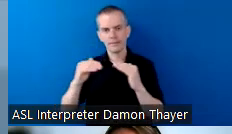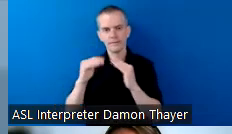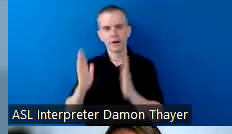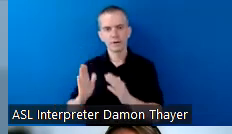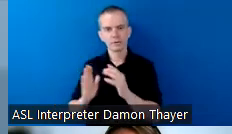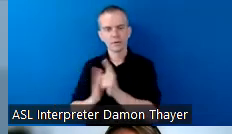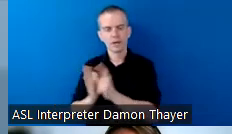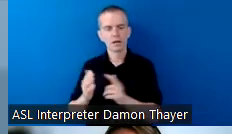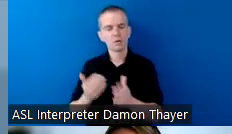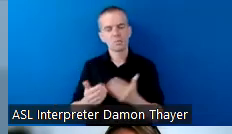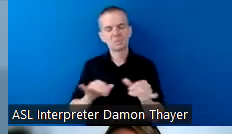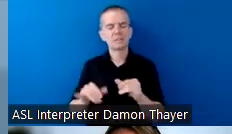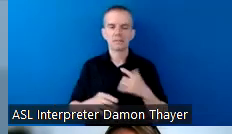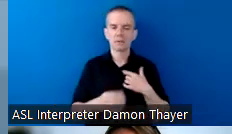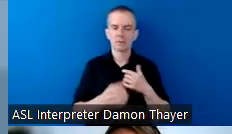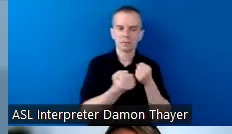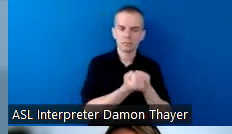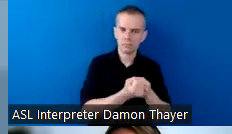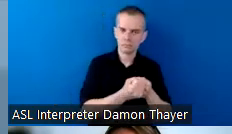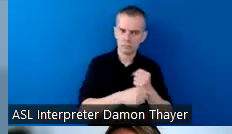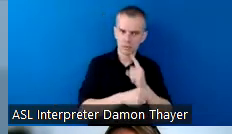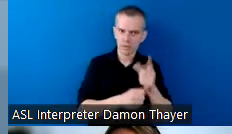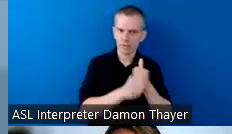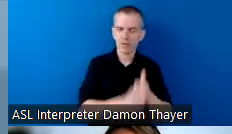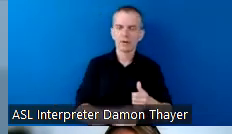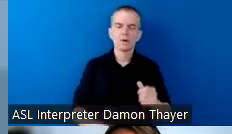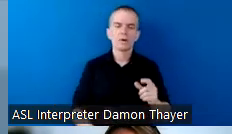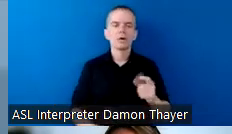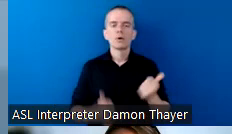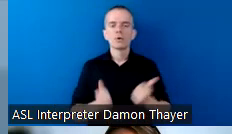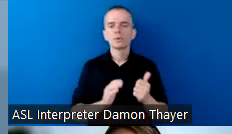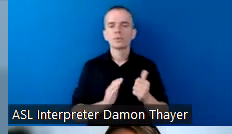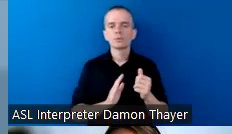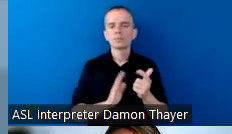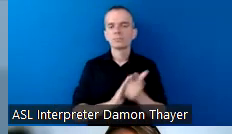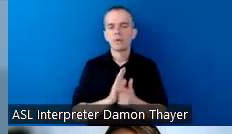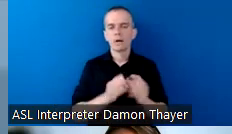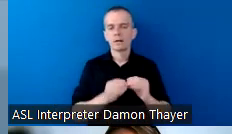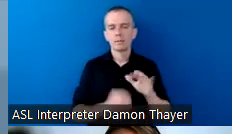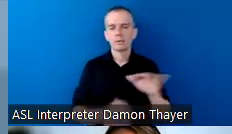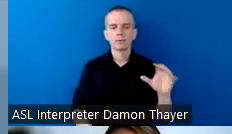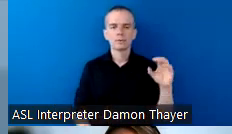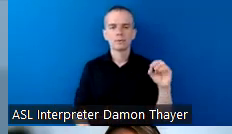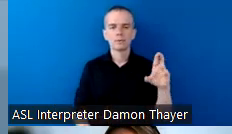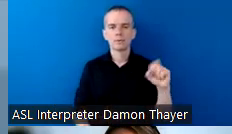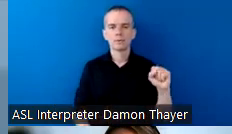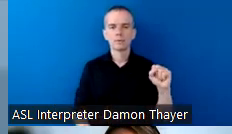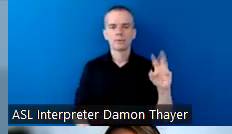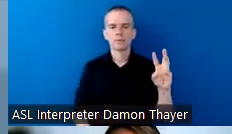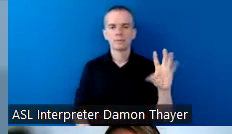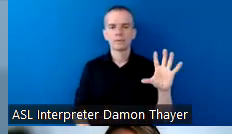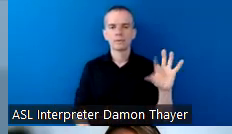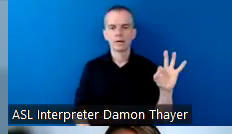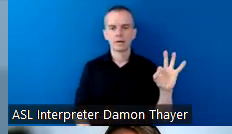in Oregon Revised Statute 659A, if you want to look them up. But essentially, fair housing is the right to choose and